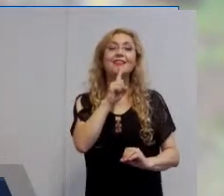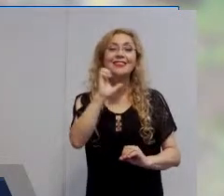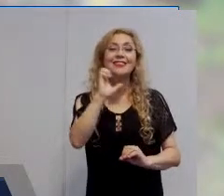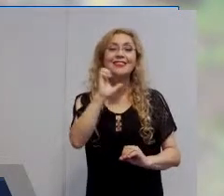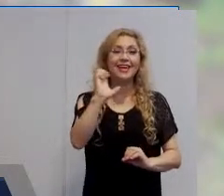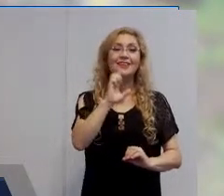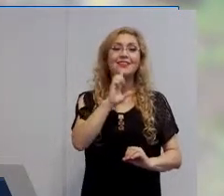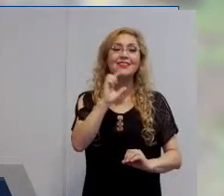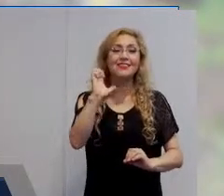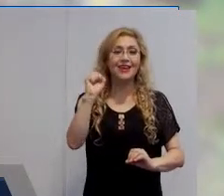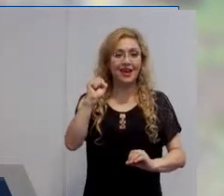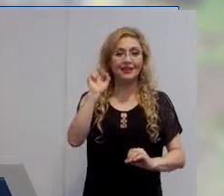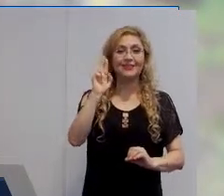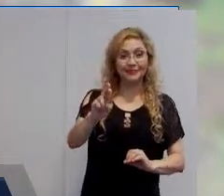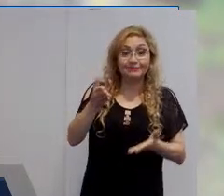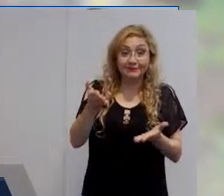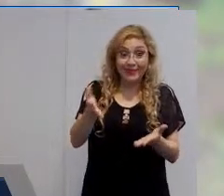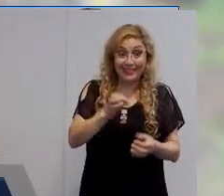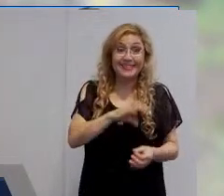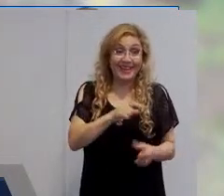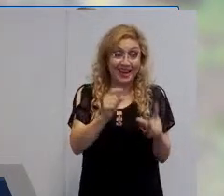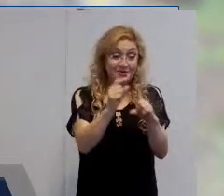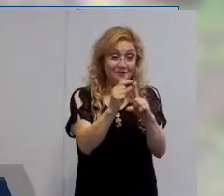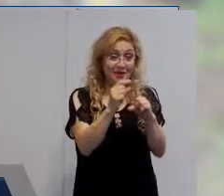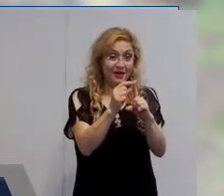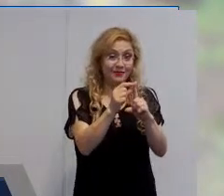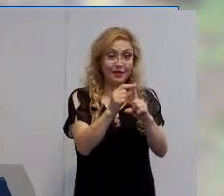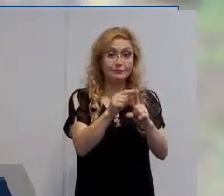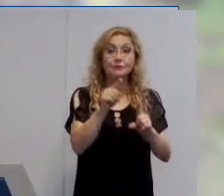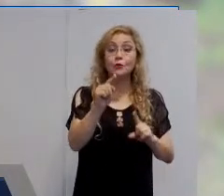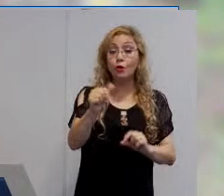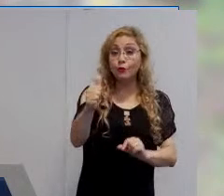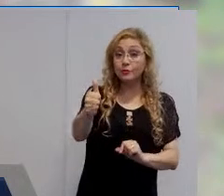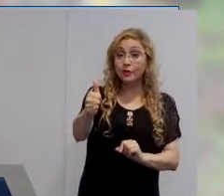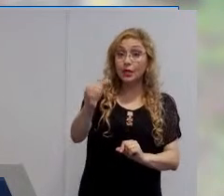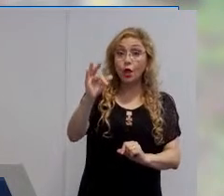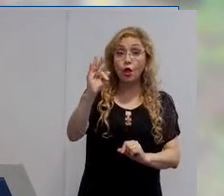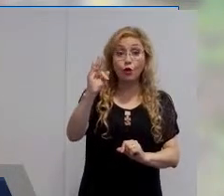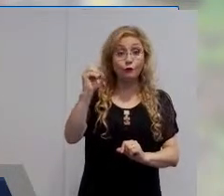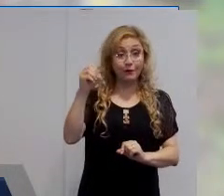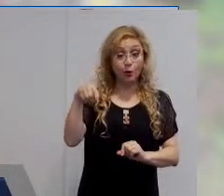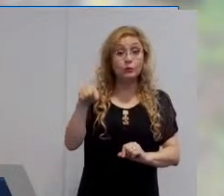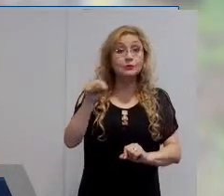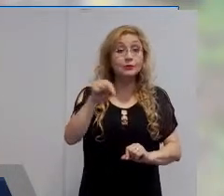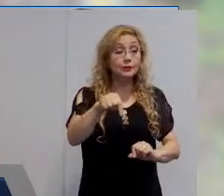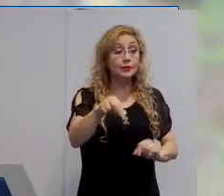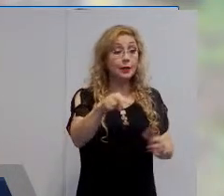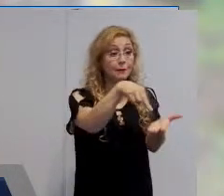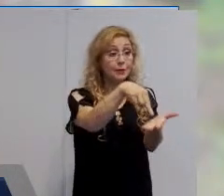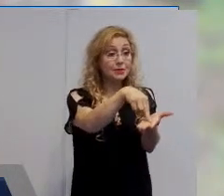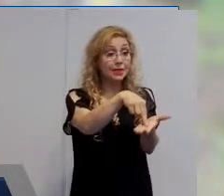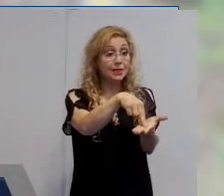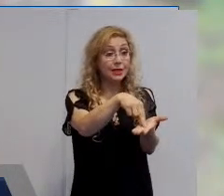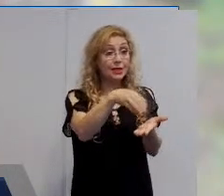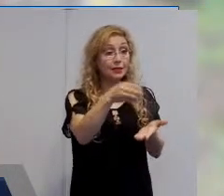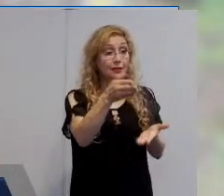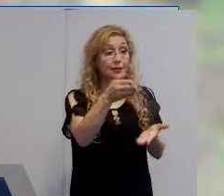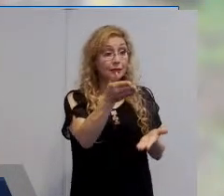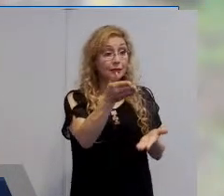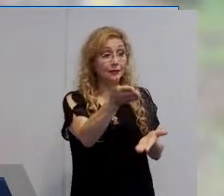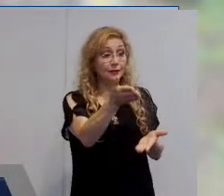niggling. We thank you for being so niggling, because FAO, he is here, where is our